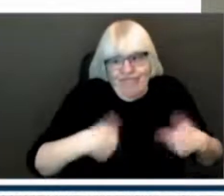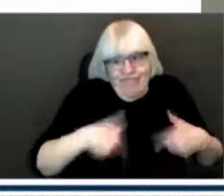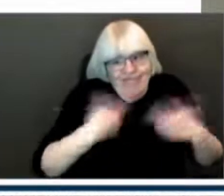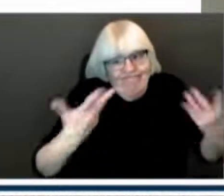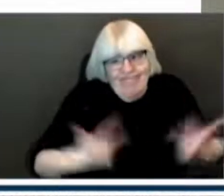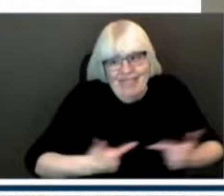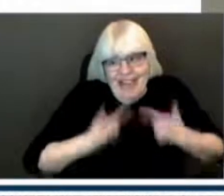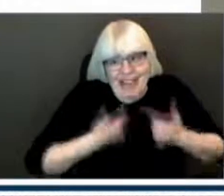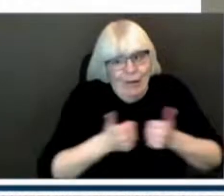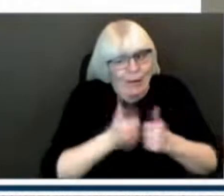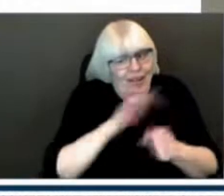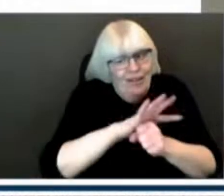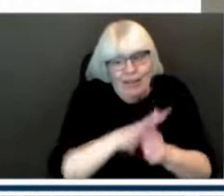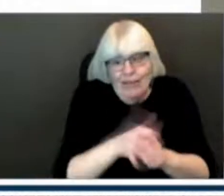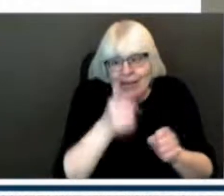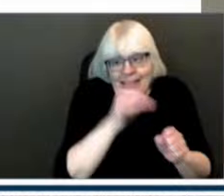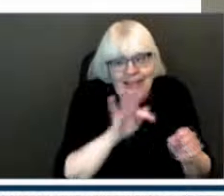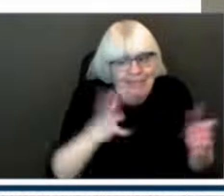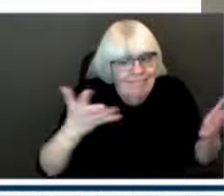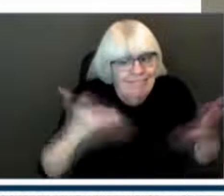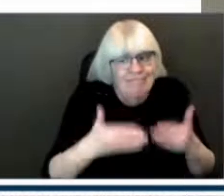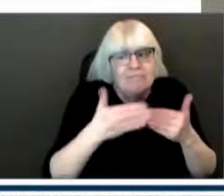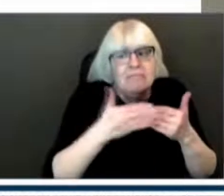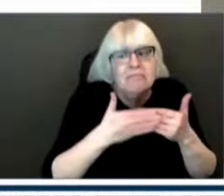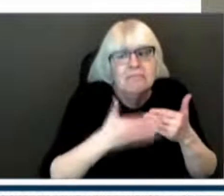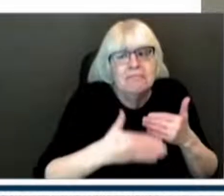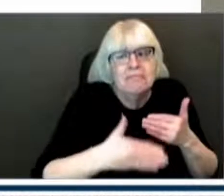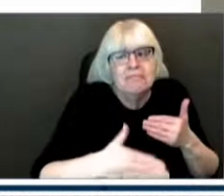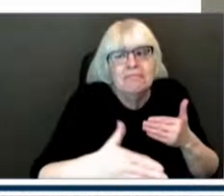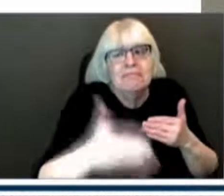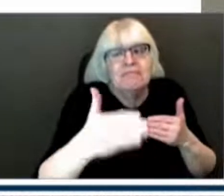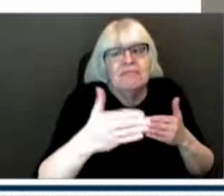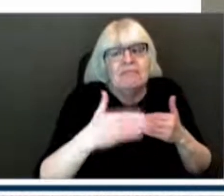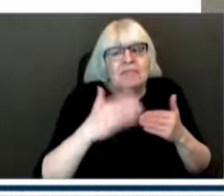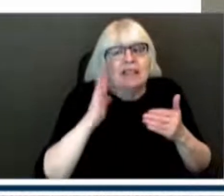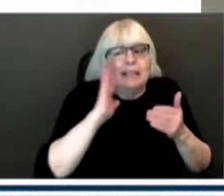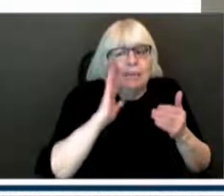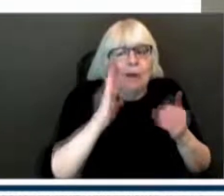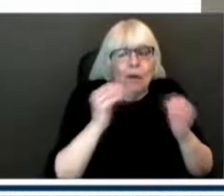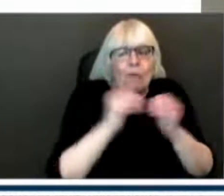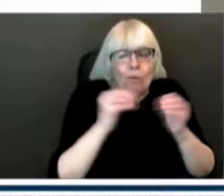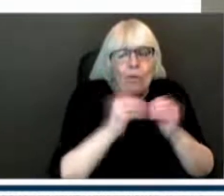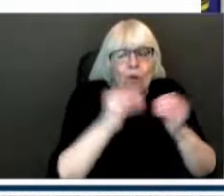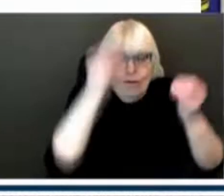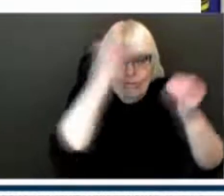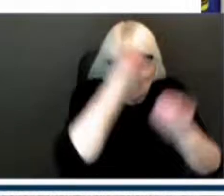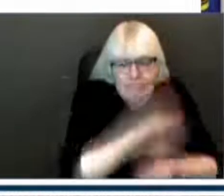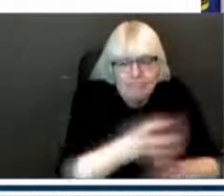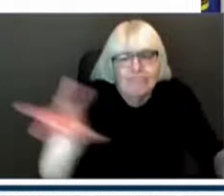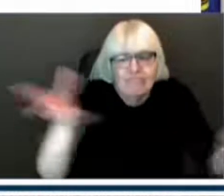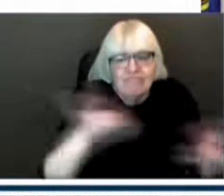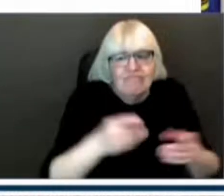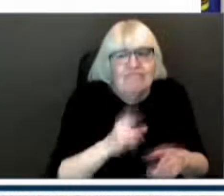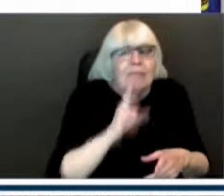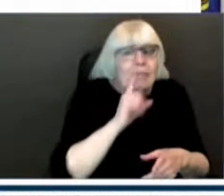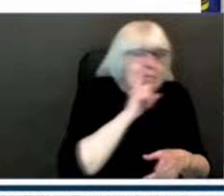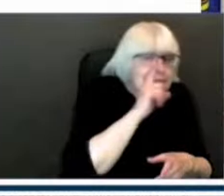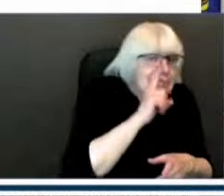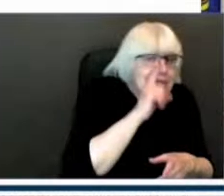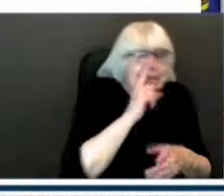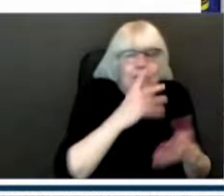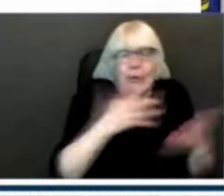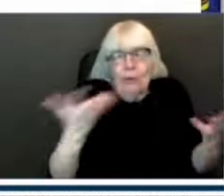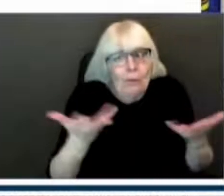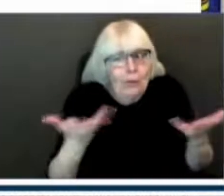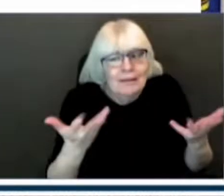to say in the days and the next couple of weeks around how we evolve our testing strategy specifically. We'll try to go to Lois Ann Dort again to see if